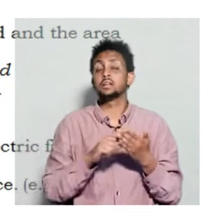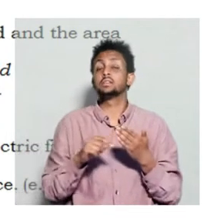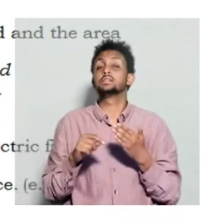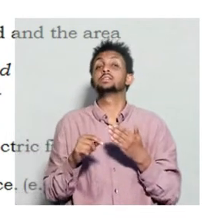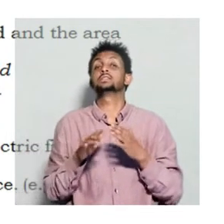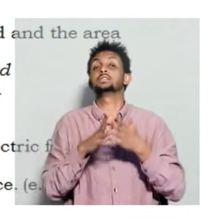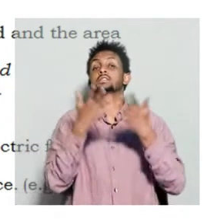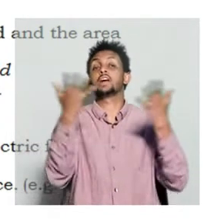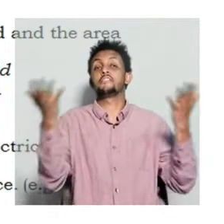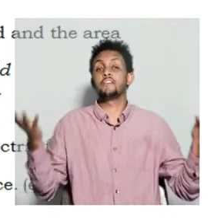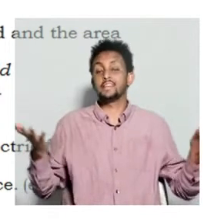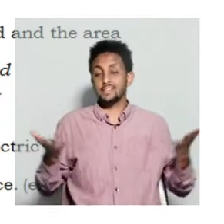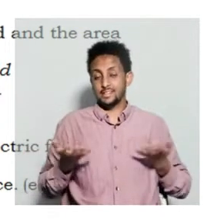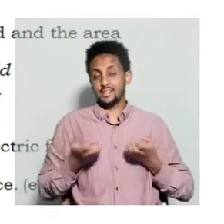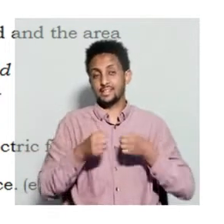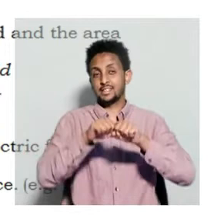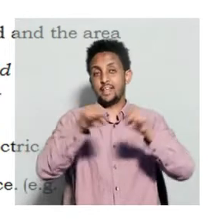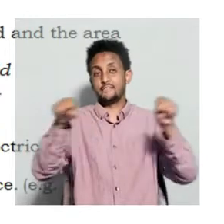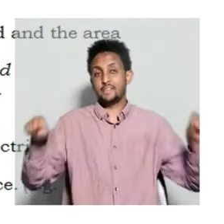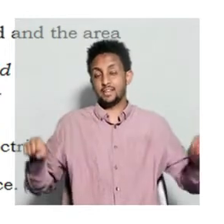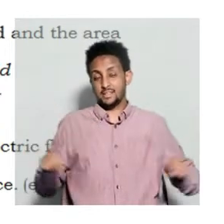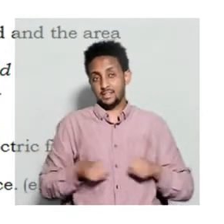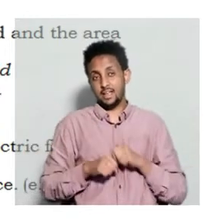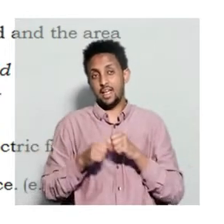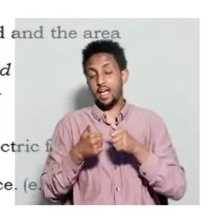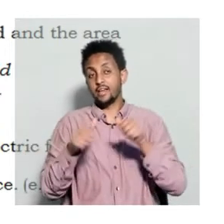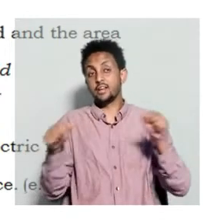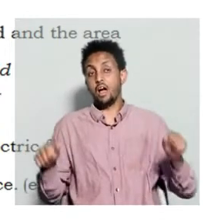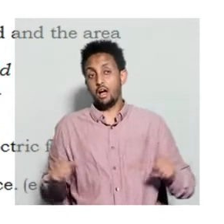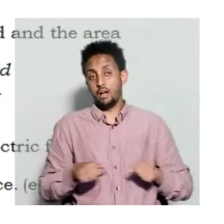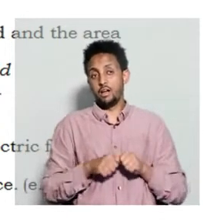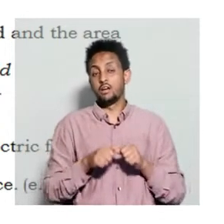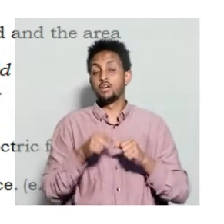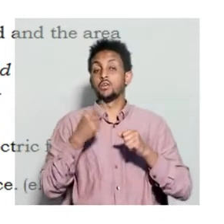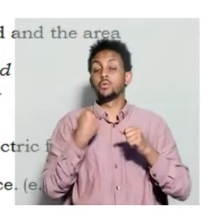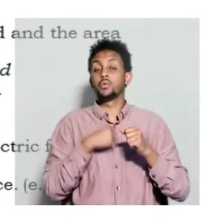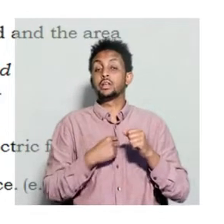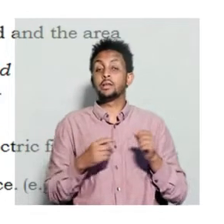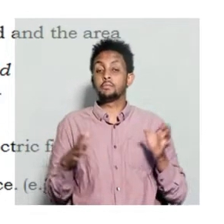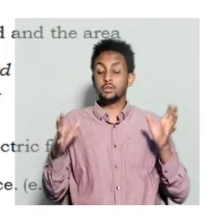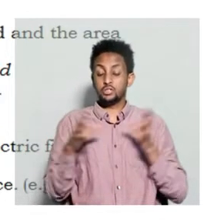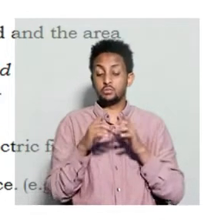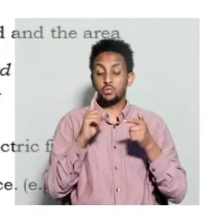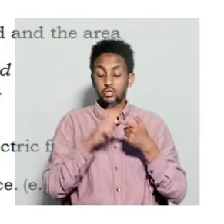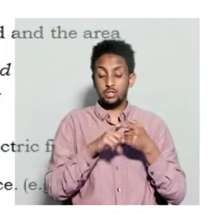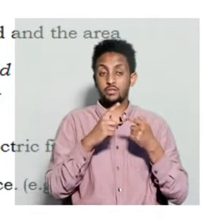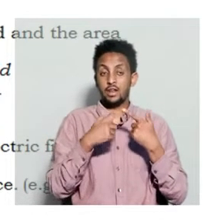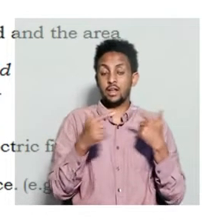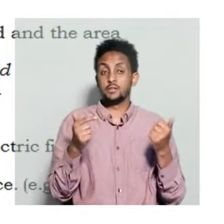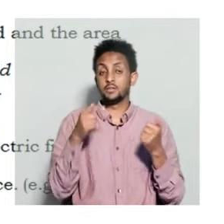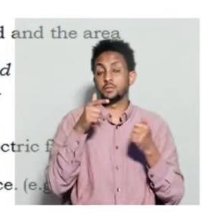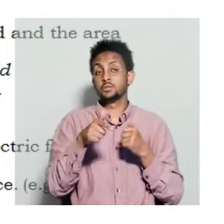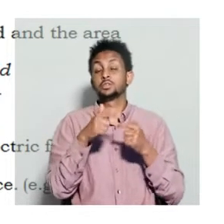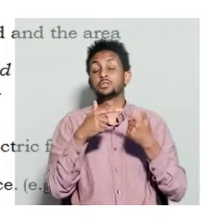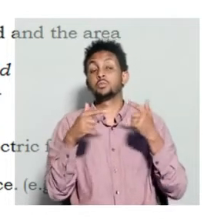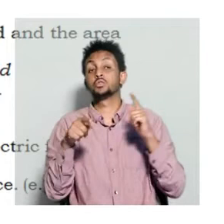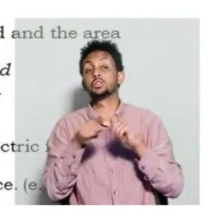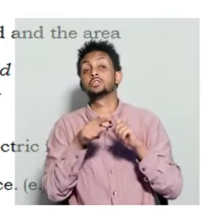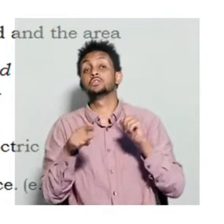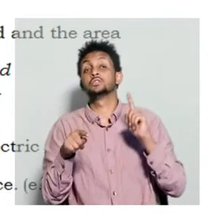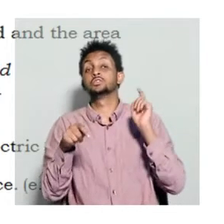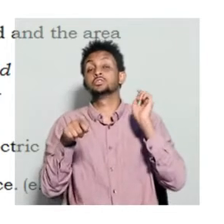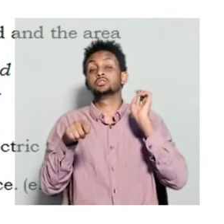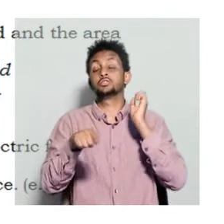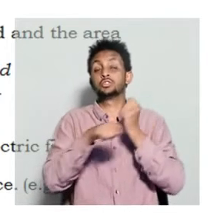area. And these electric field lines will be merged from positive lines, so that from positive charge it might